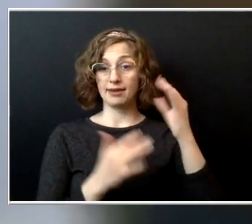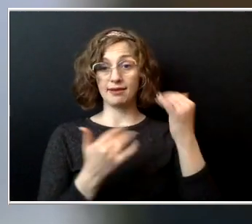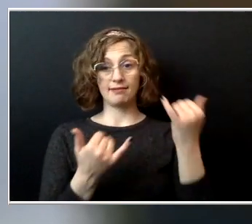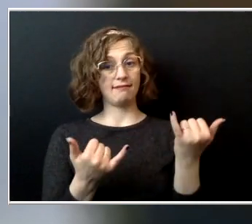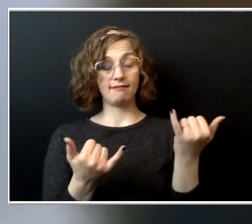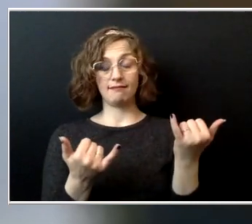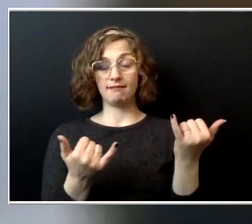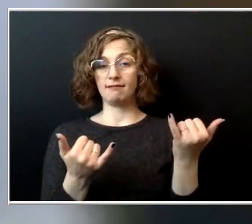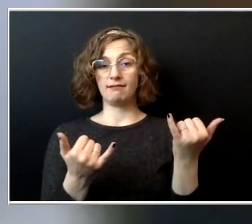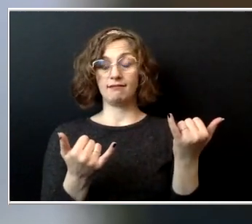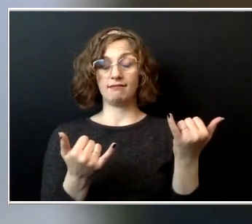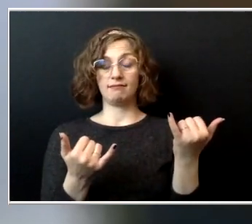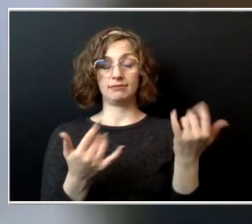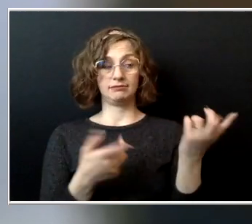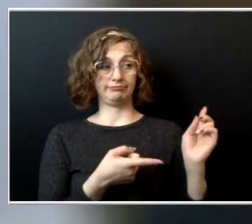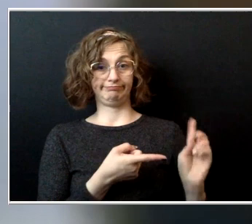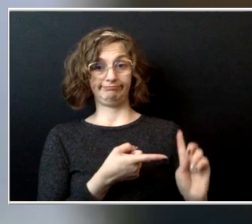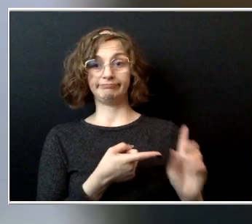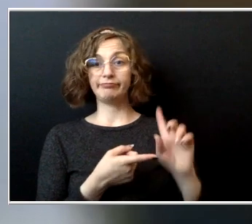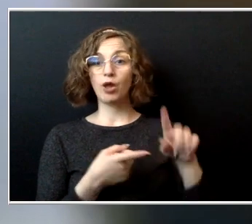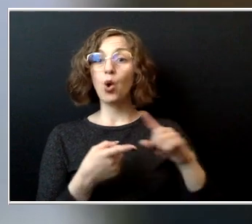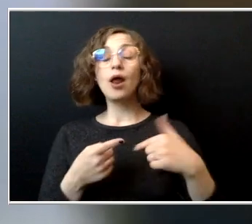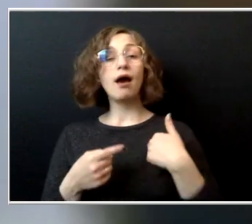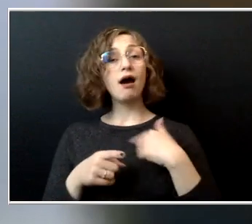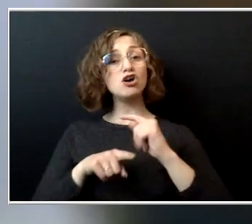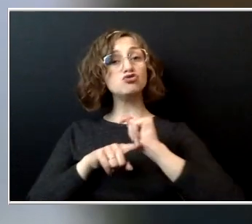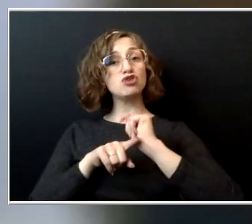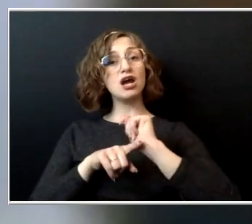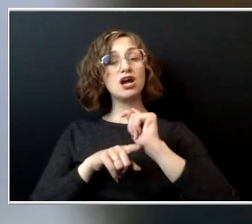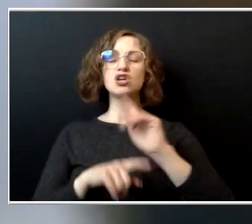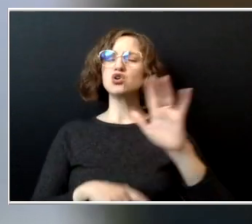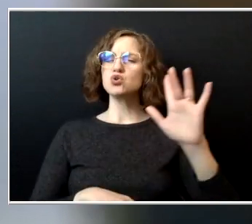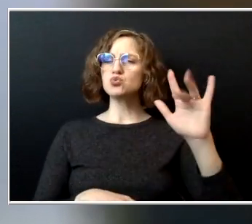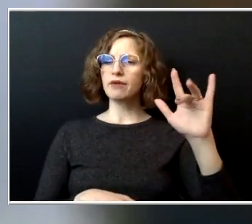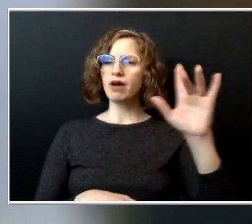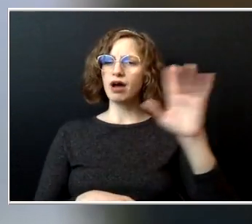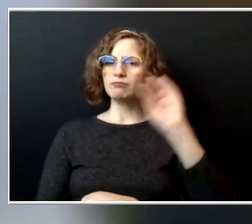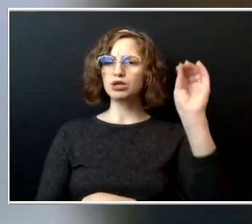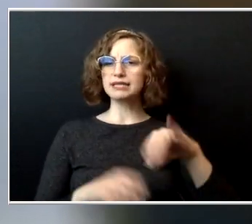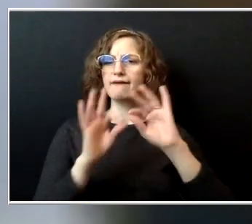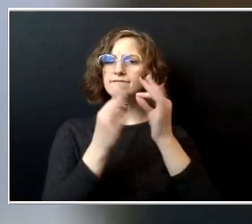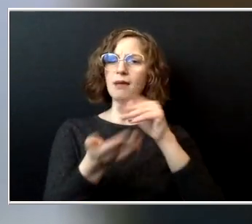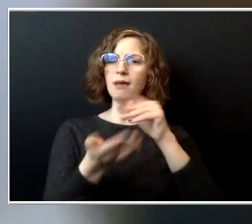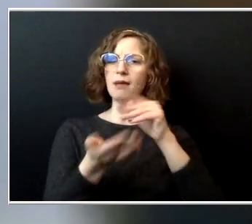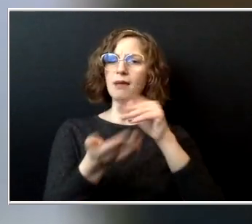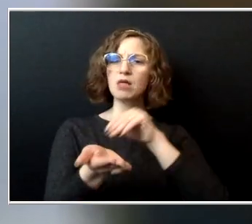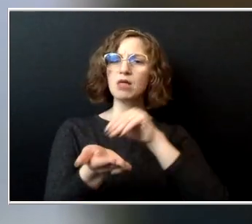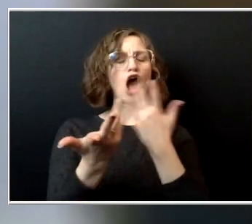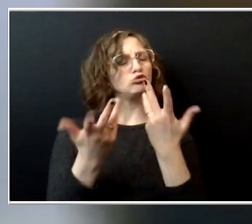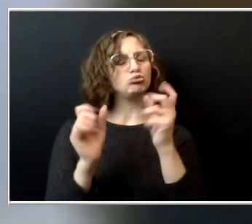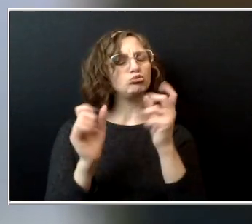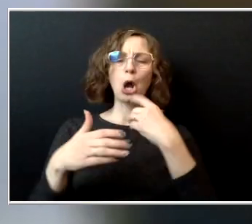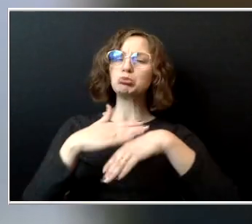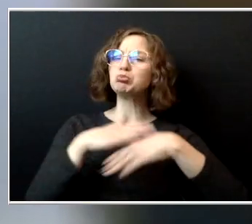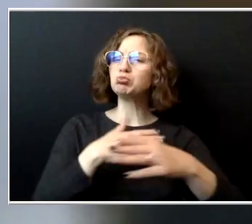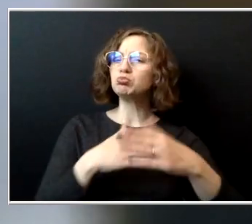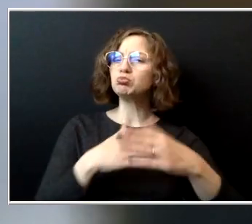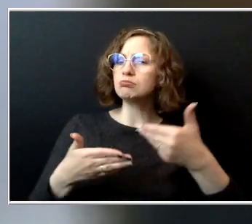consequence, when I trained, 25% of the family docs were coming out delivering babies, and now it's down to 9%.